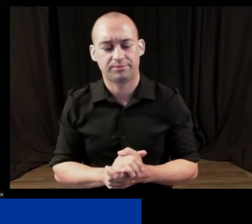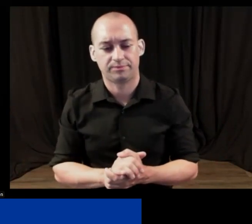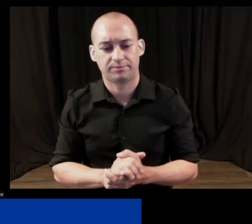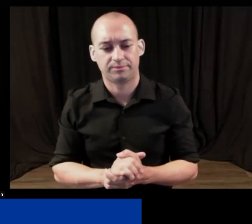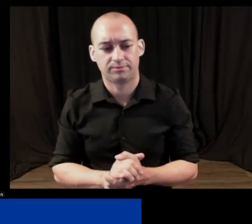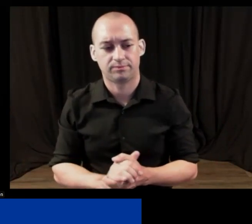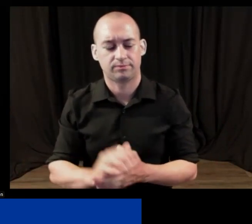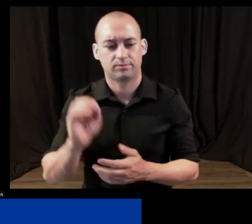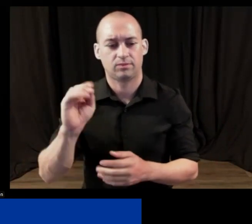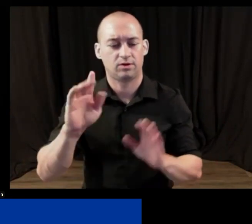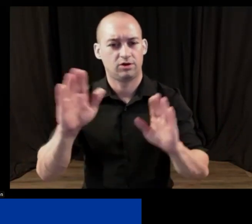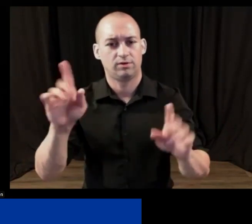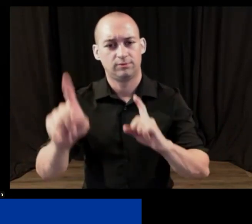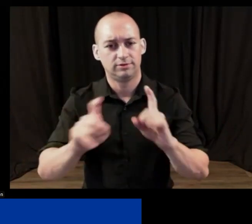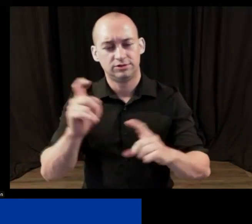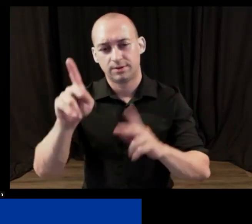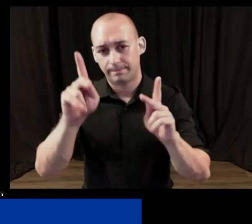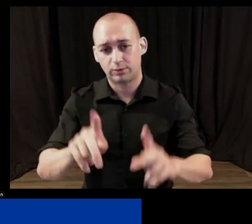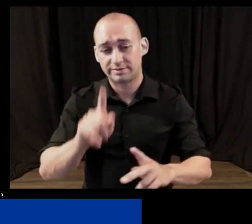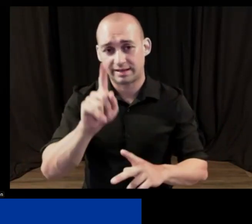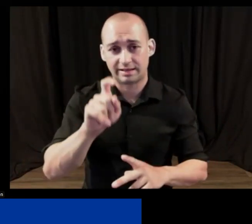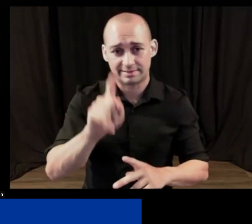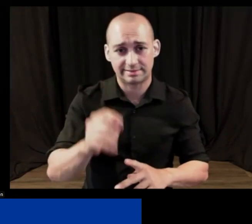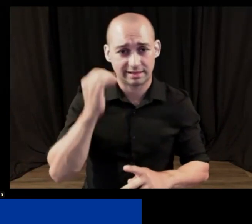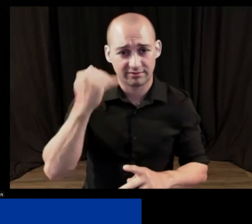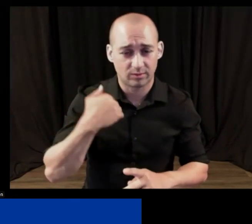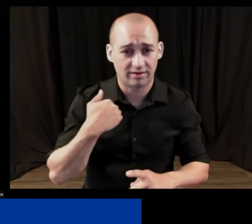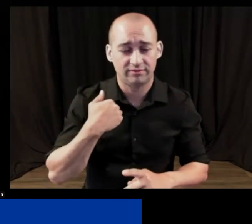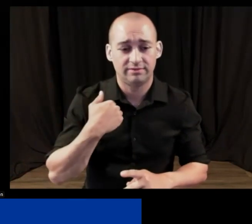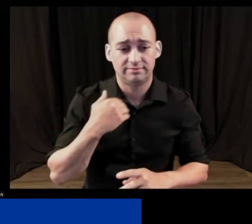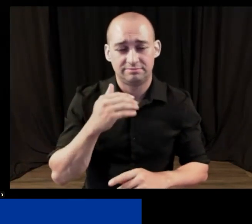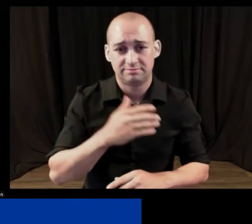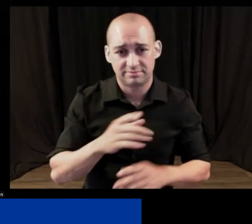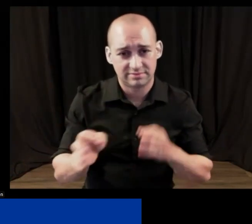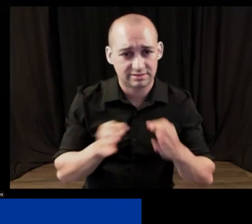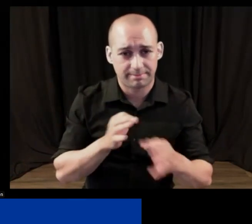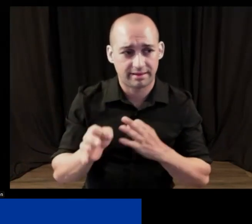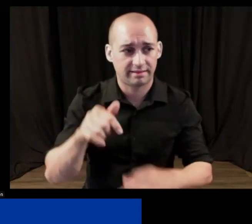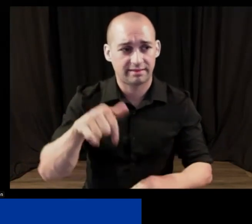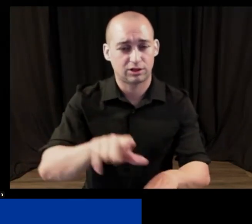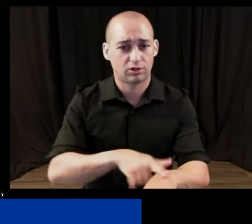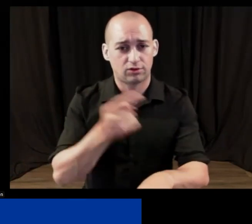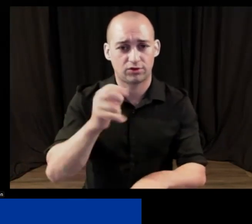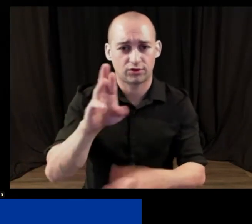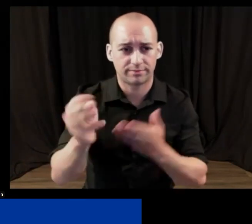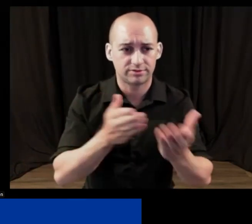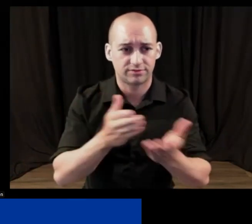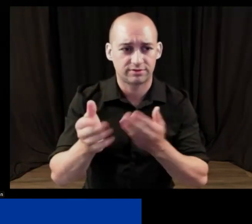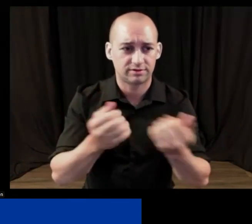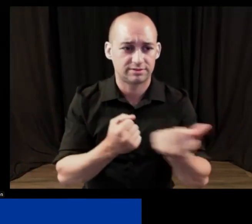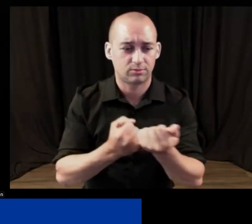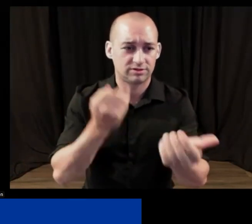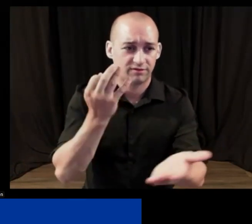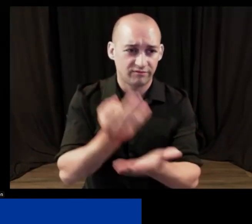okay, great question. Somebody asked if we could please explain how this long-term services and supports financing